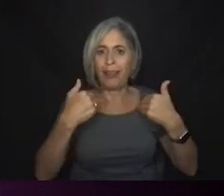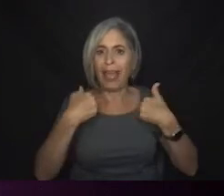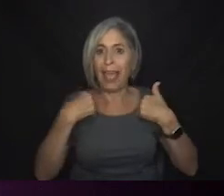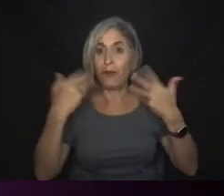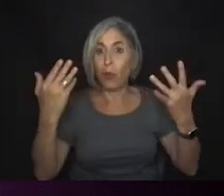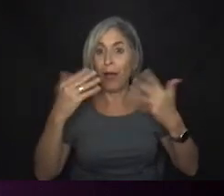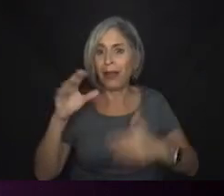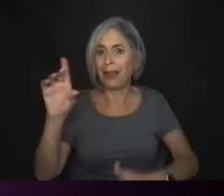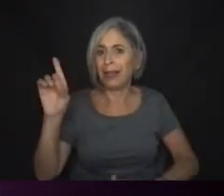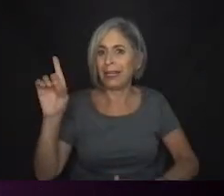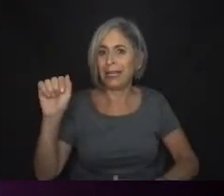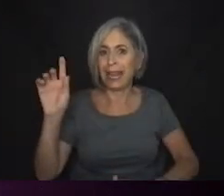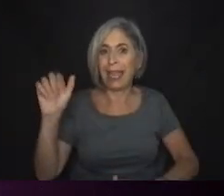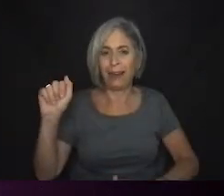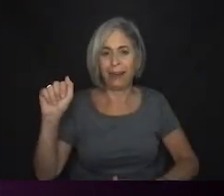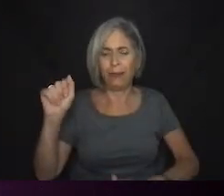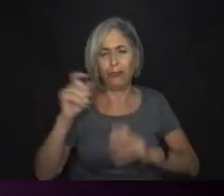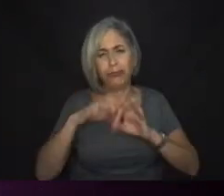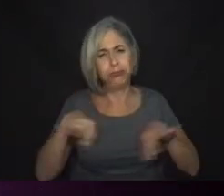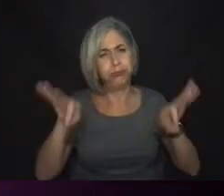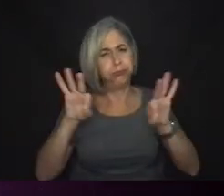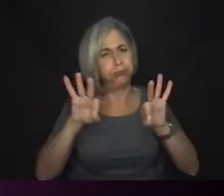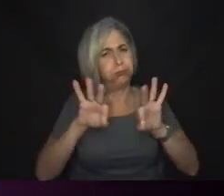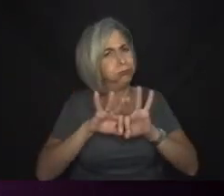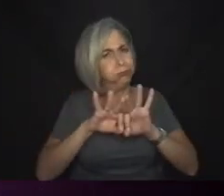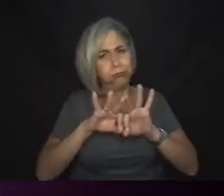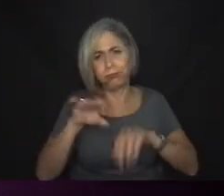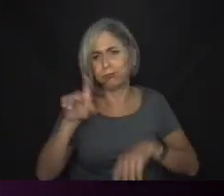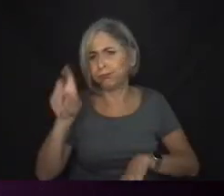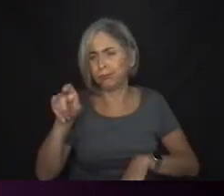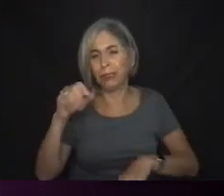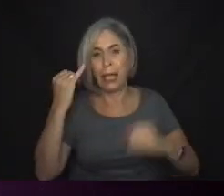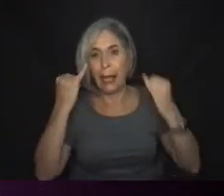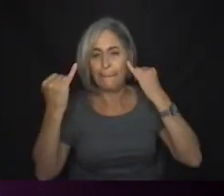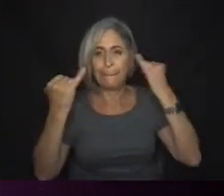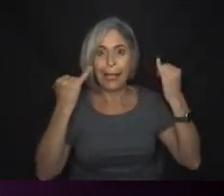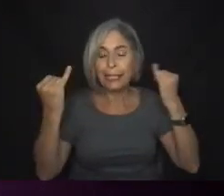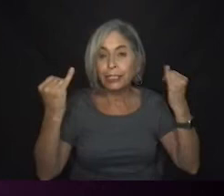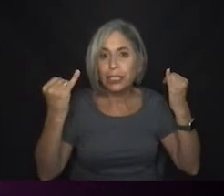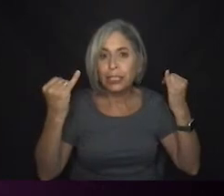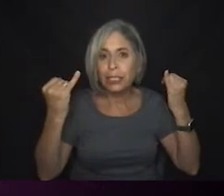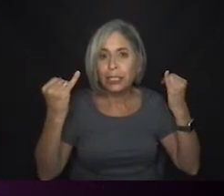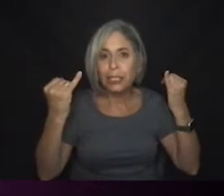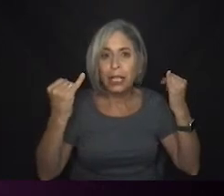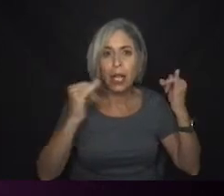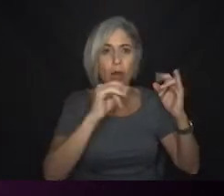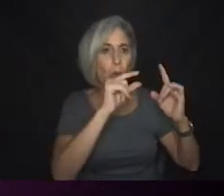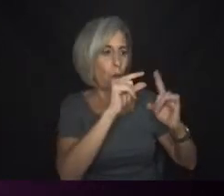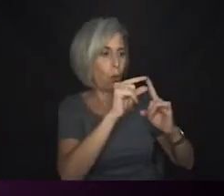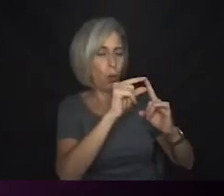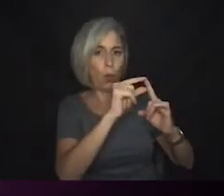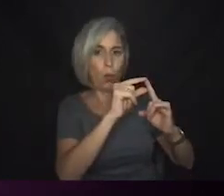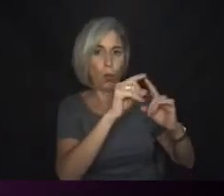data. Data is essential. Data is integral. Can you imagine Wordle without words?